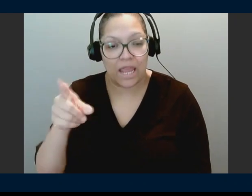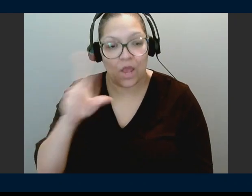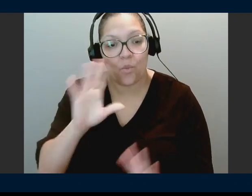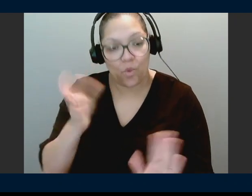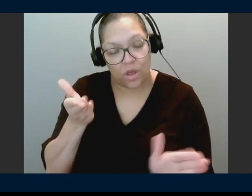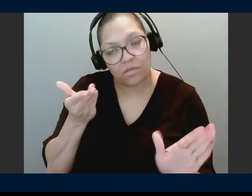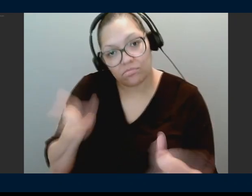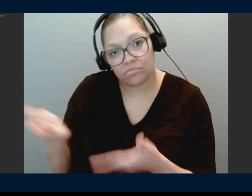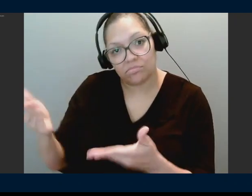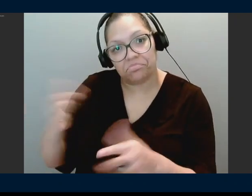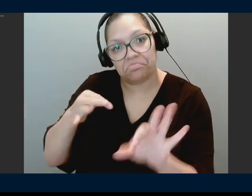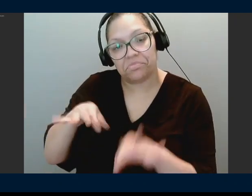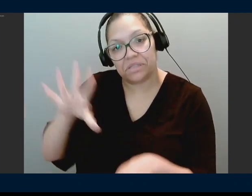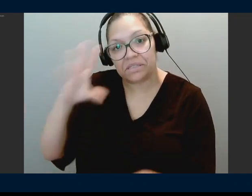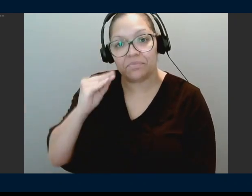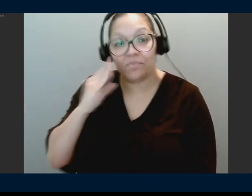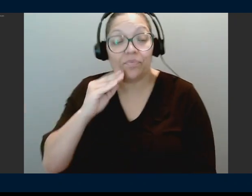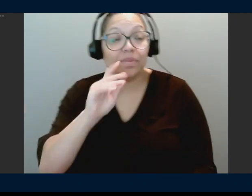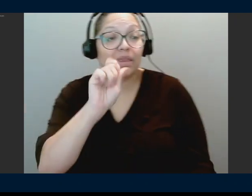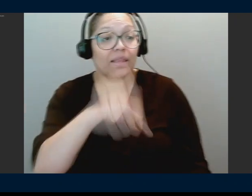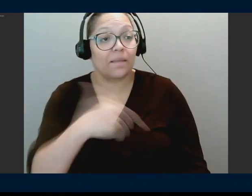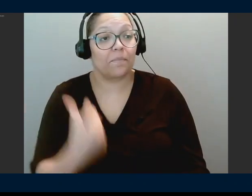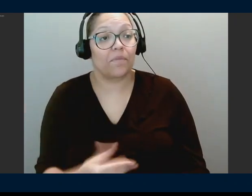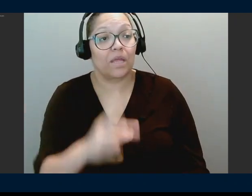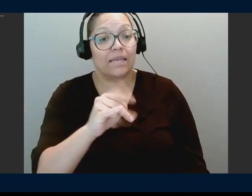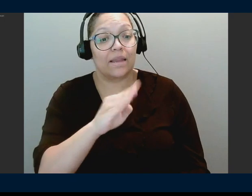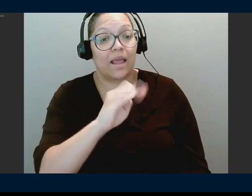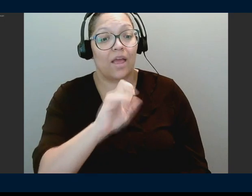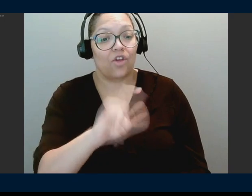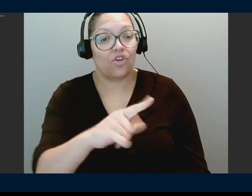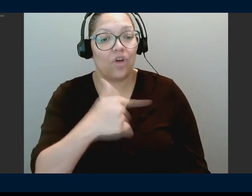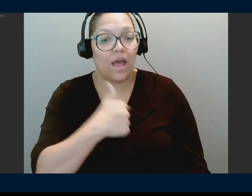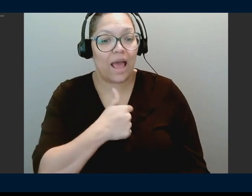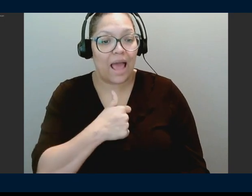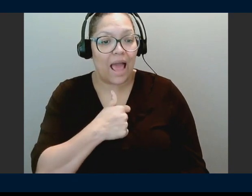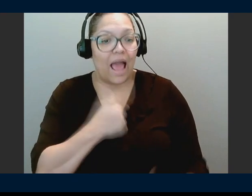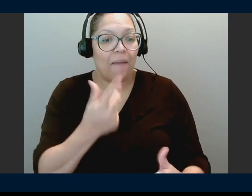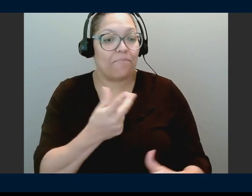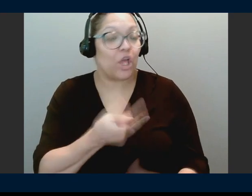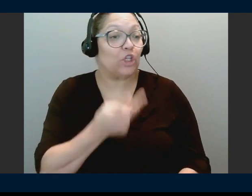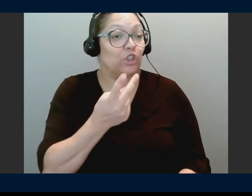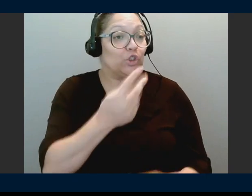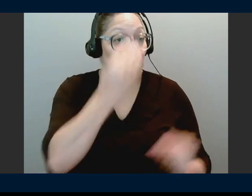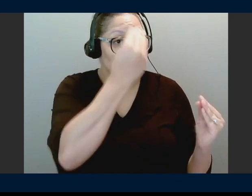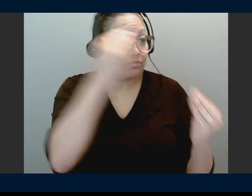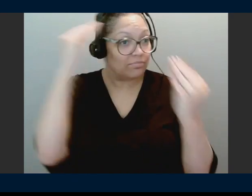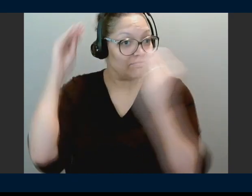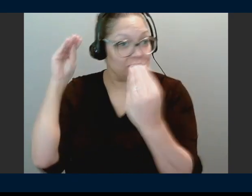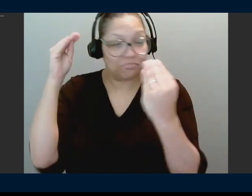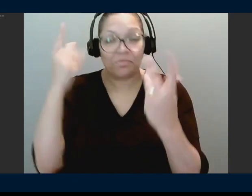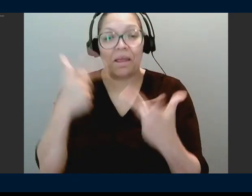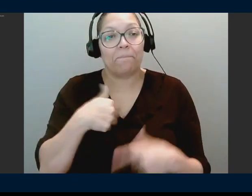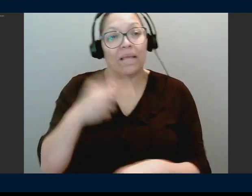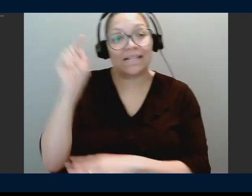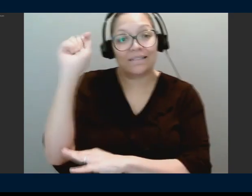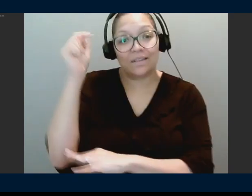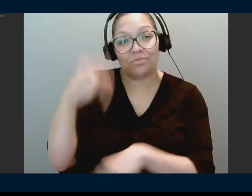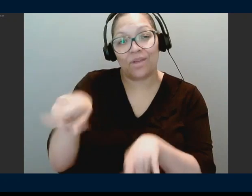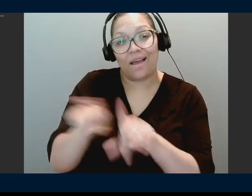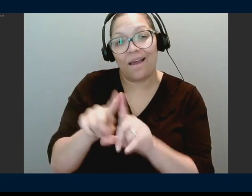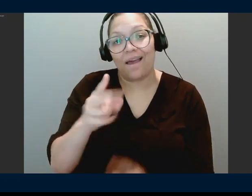much. So yes, I'm Daniel LeCornet. I'm here kind of in two capacities. First, to give my testimonial as a Hertz